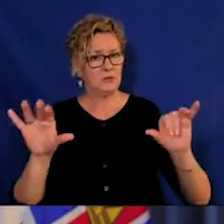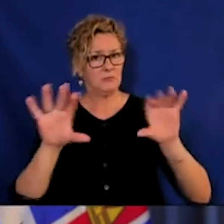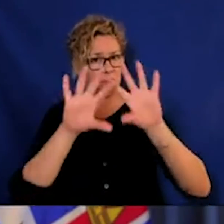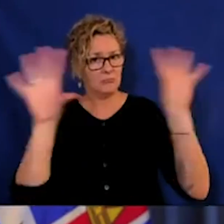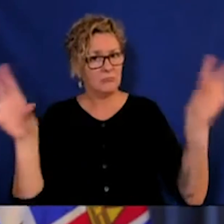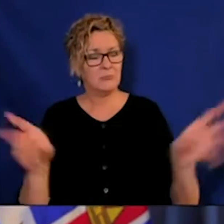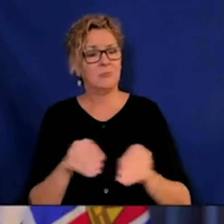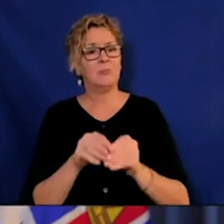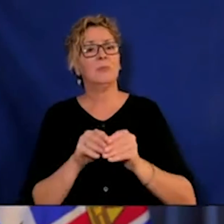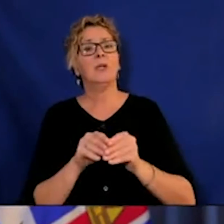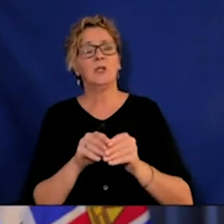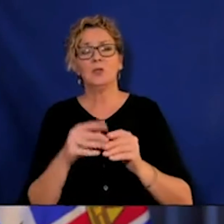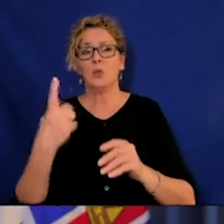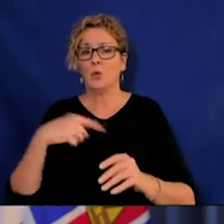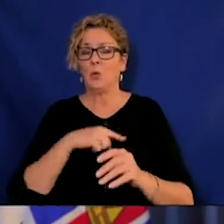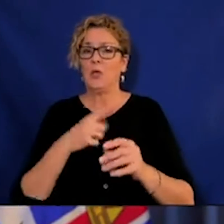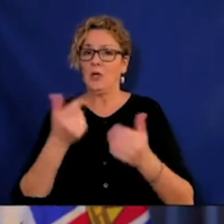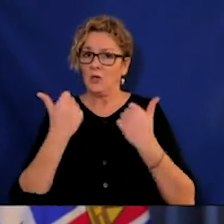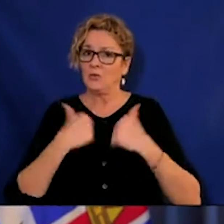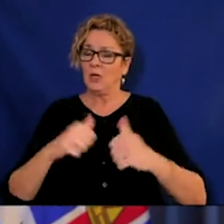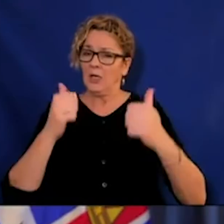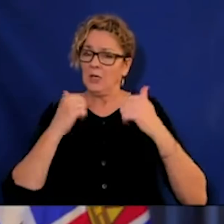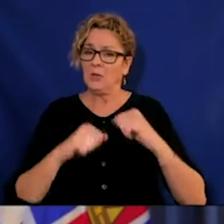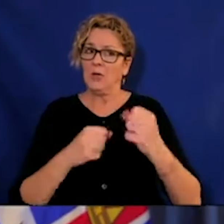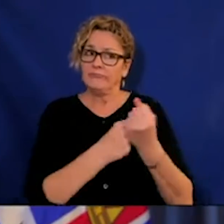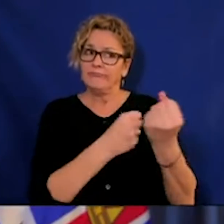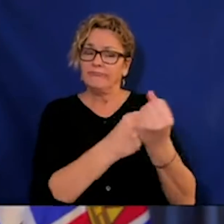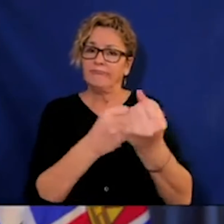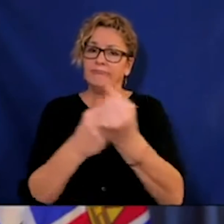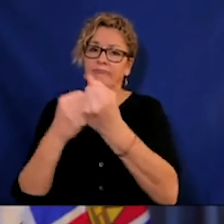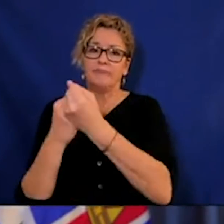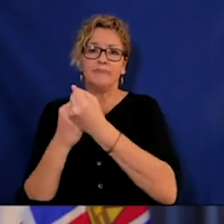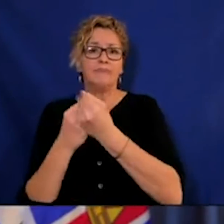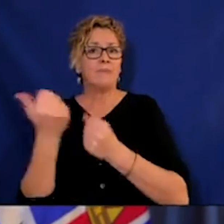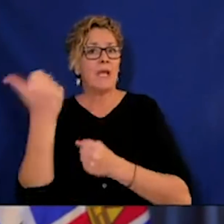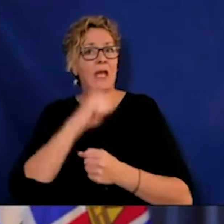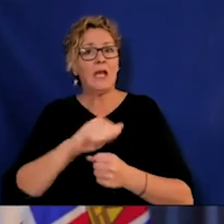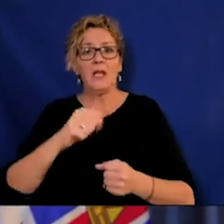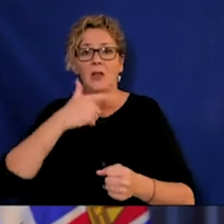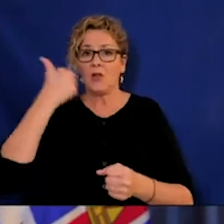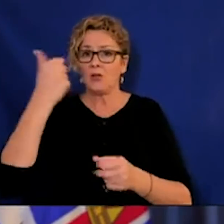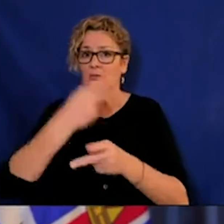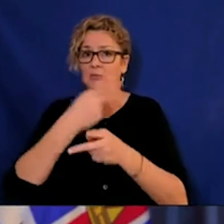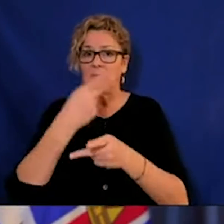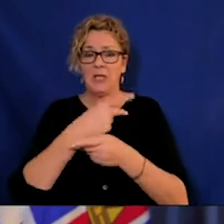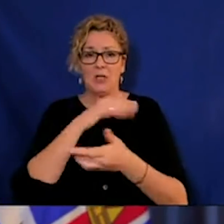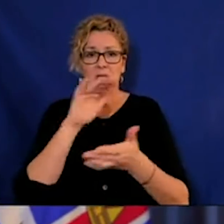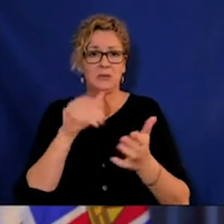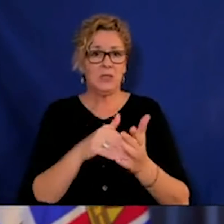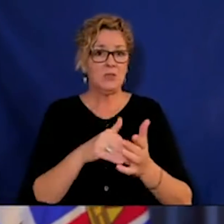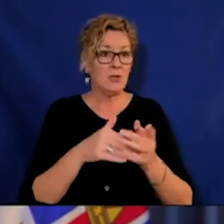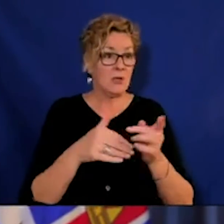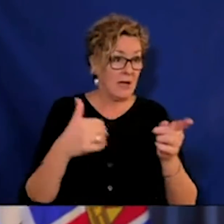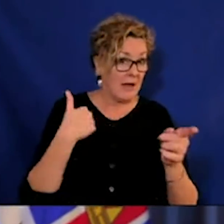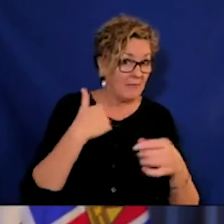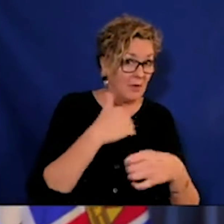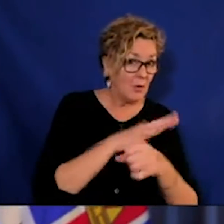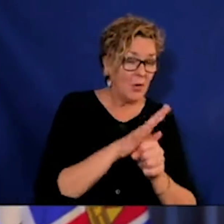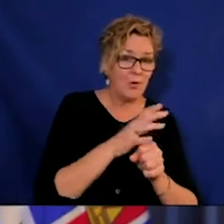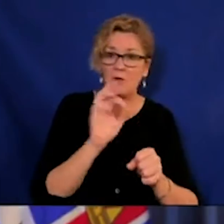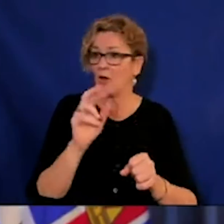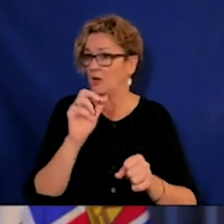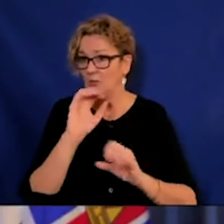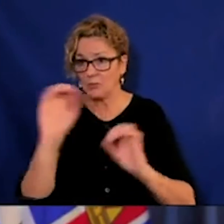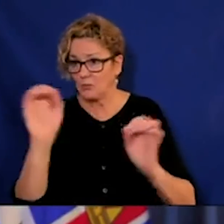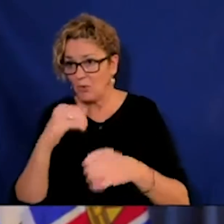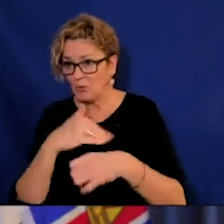support long-term care, those care homes that are currently in outbreak and those that are not. And we will continue to do so. I just want to